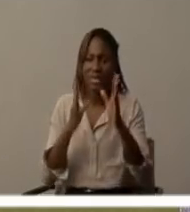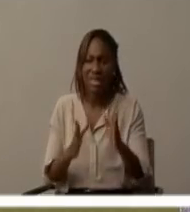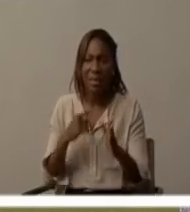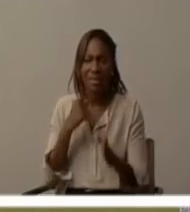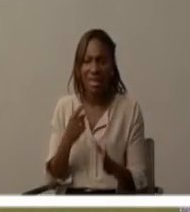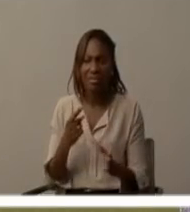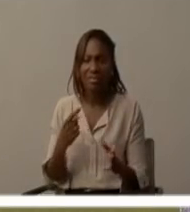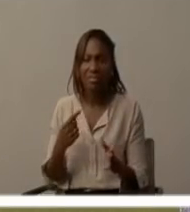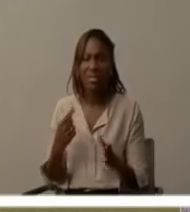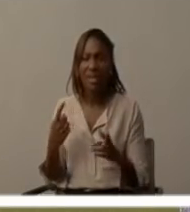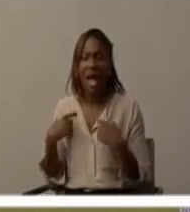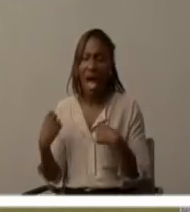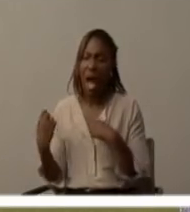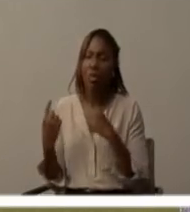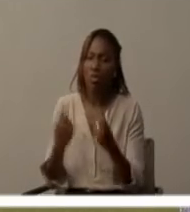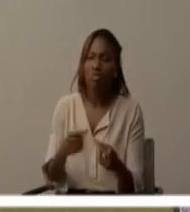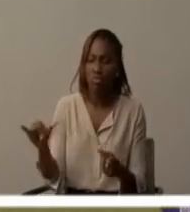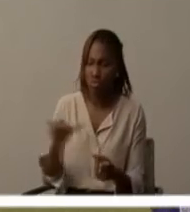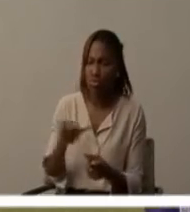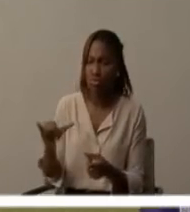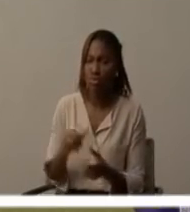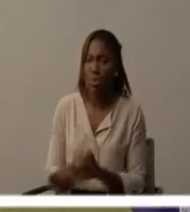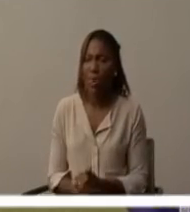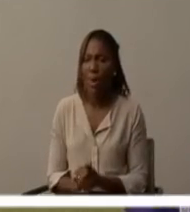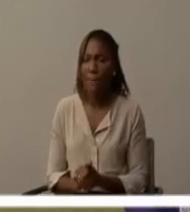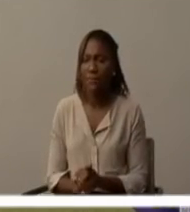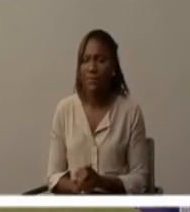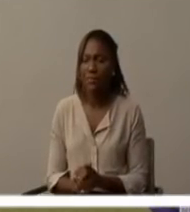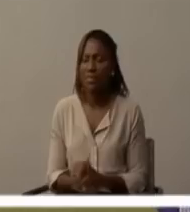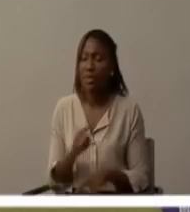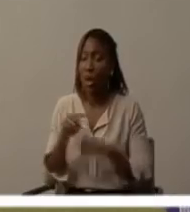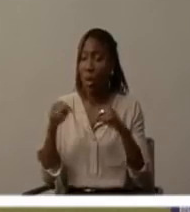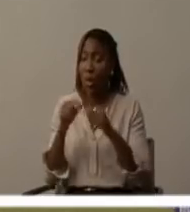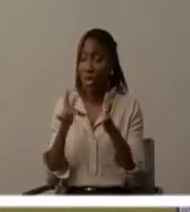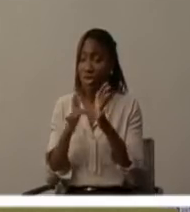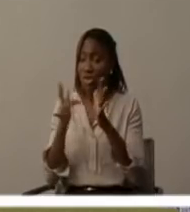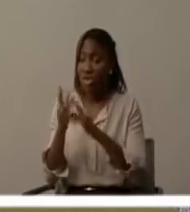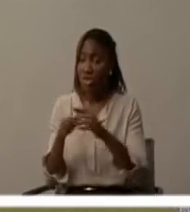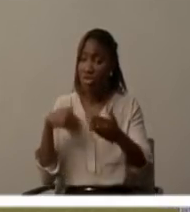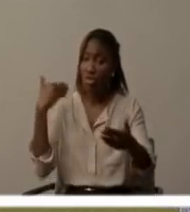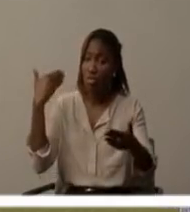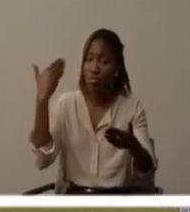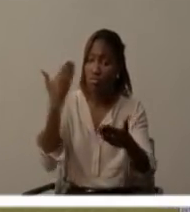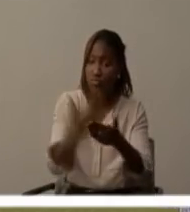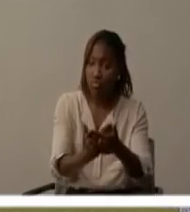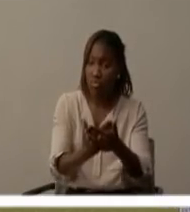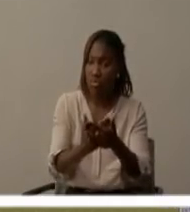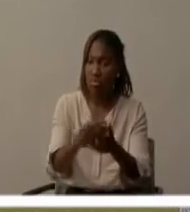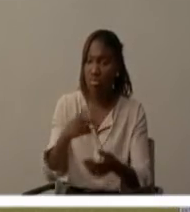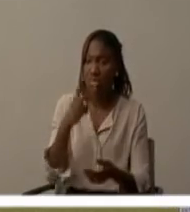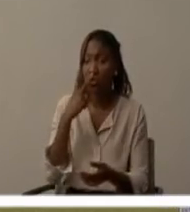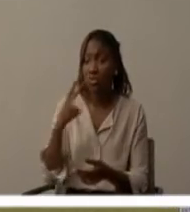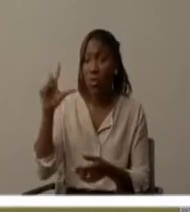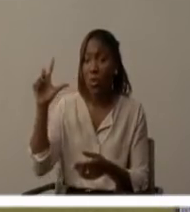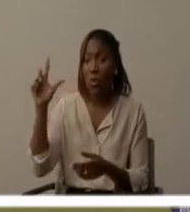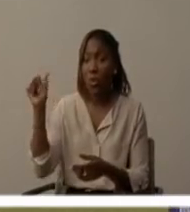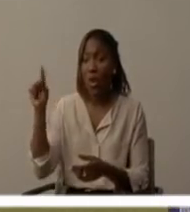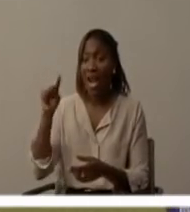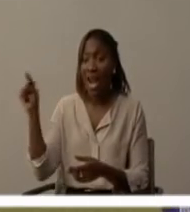and die with him." On arriving, Jesus found that Lazarus had been in the tomb